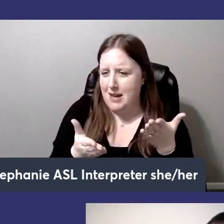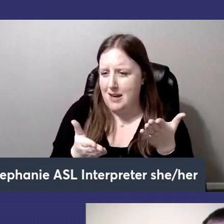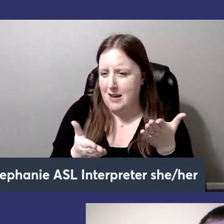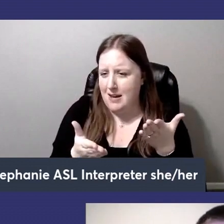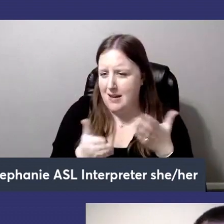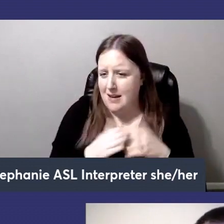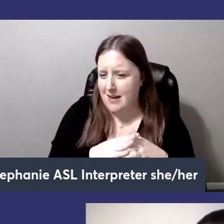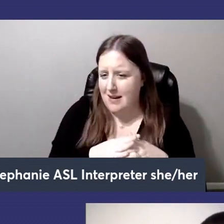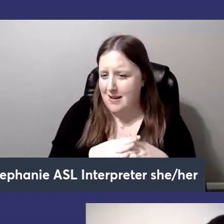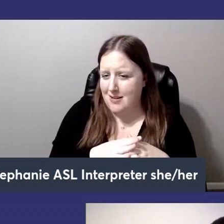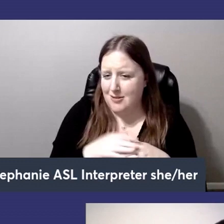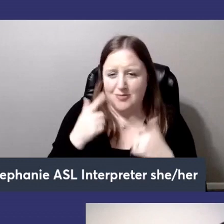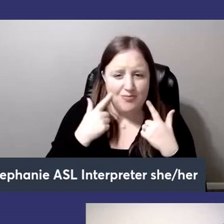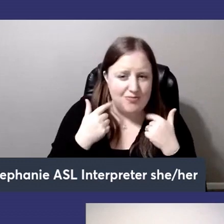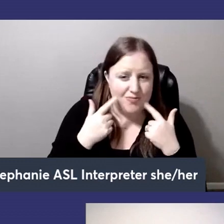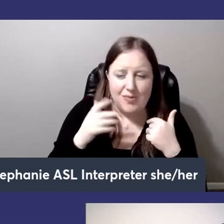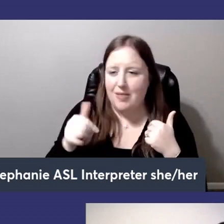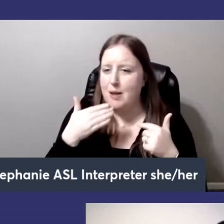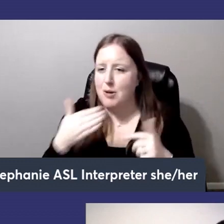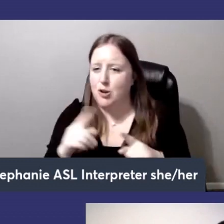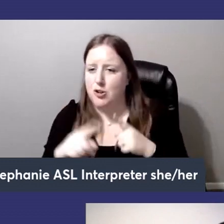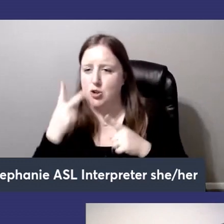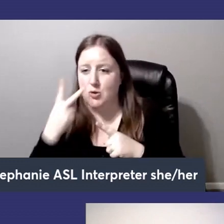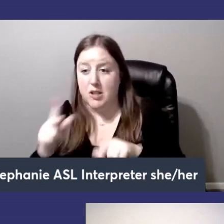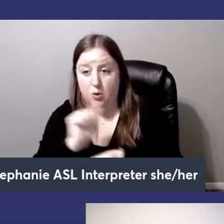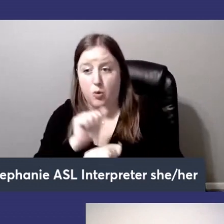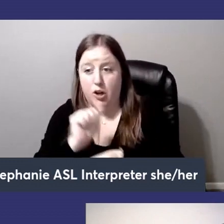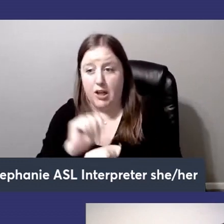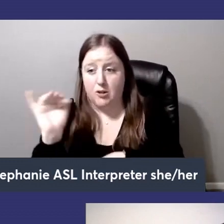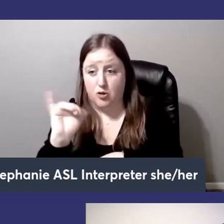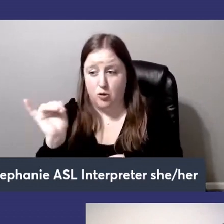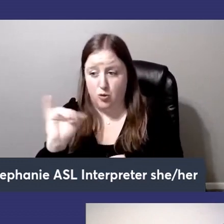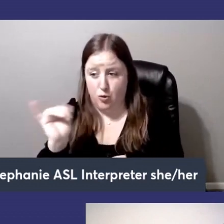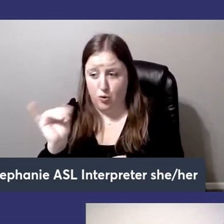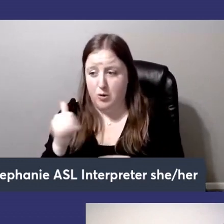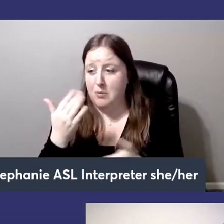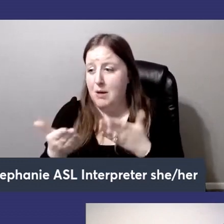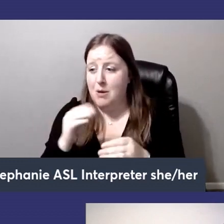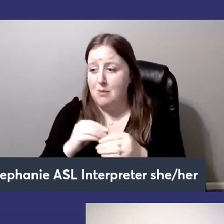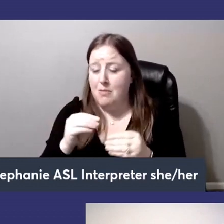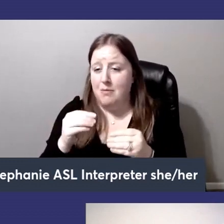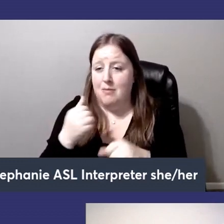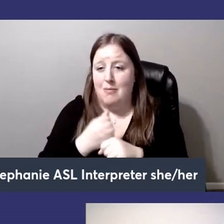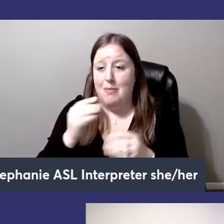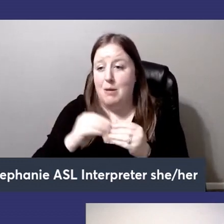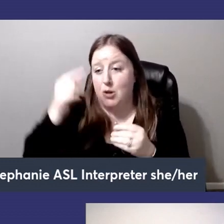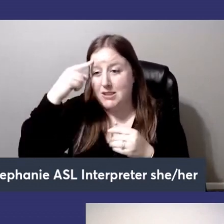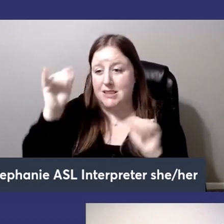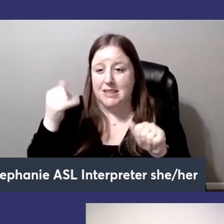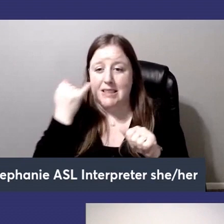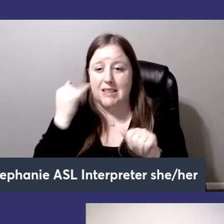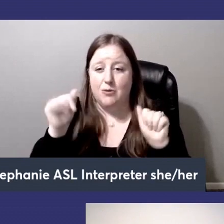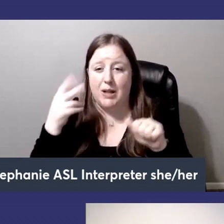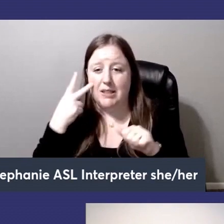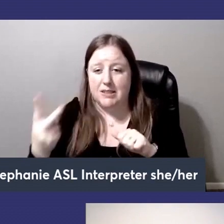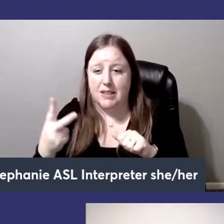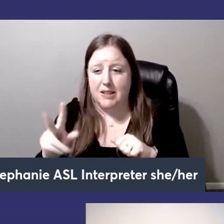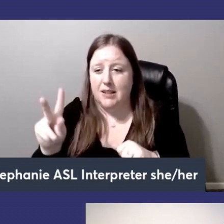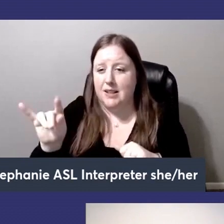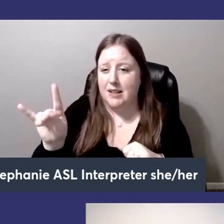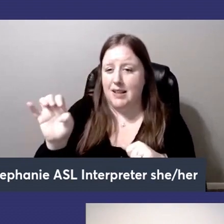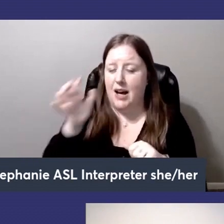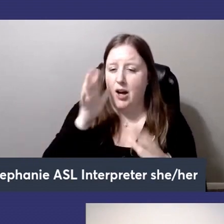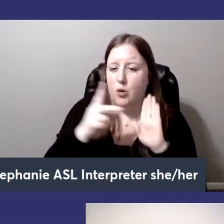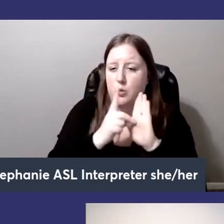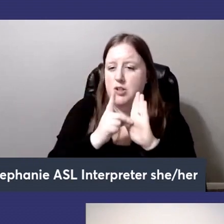would be very good to see working too. It might make more sense too if we can see it. There is a demo. Kyle's got a demo. But